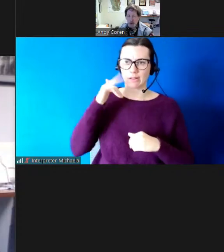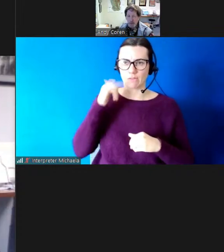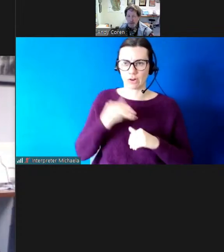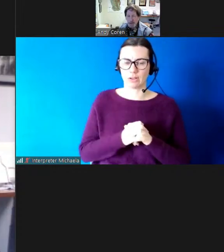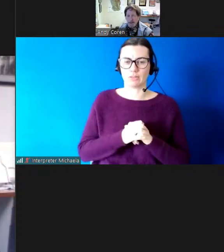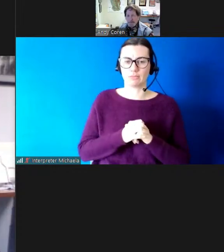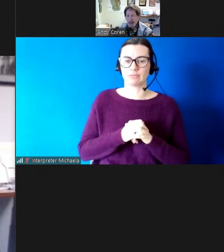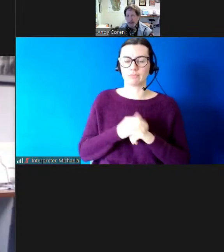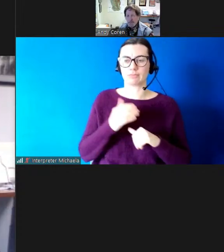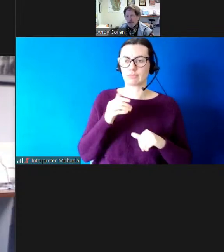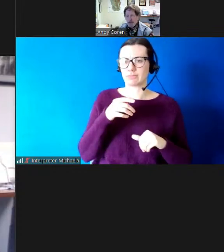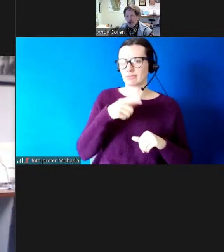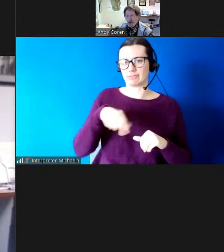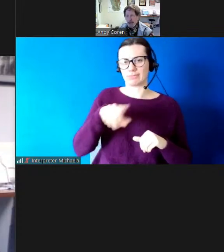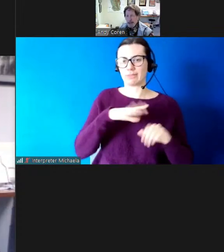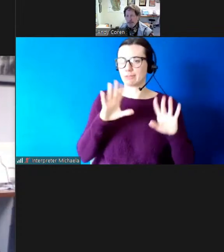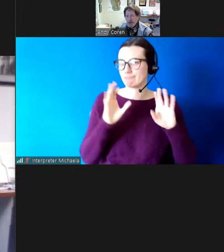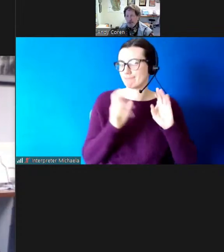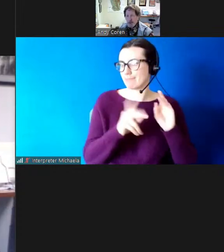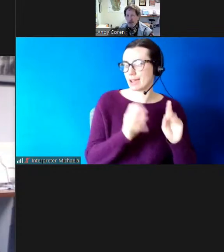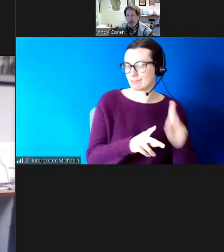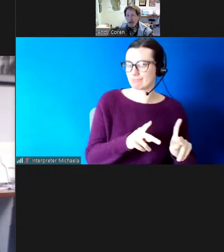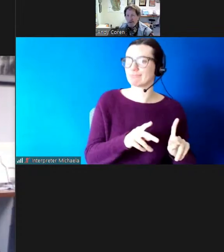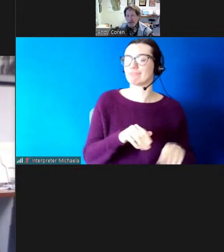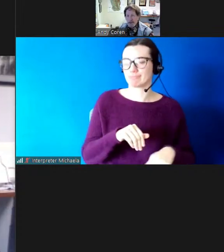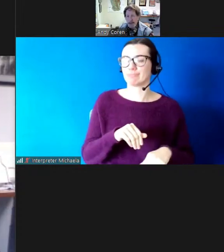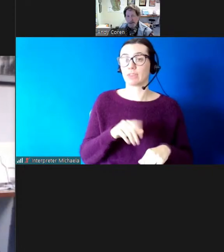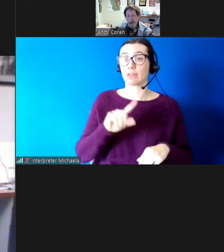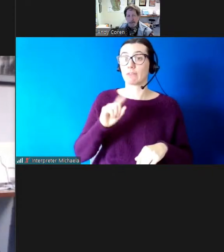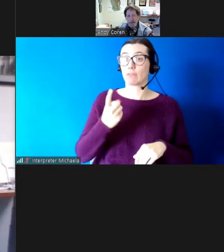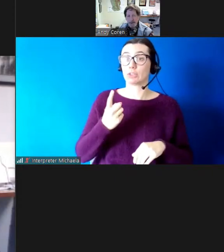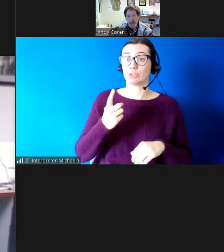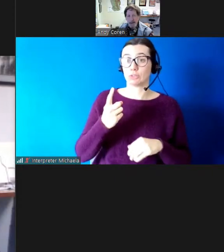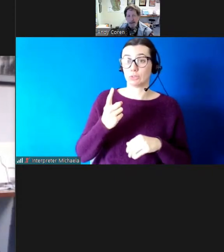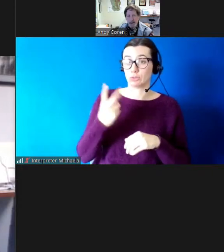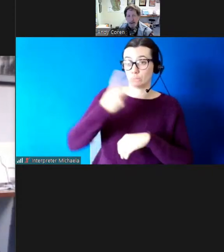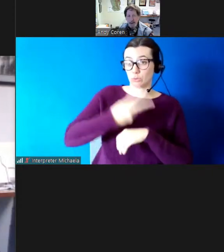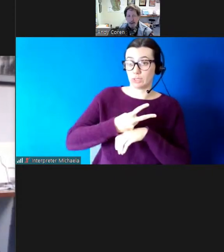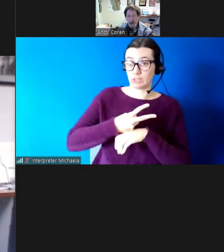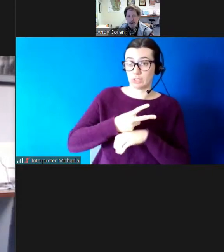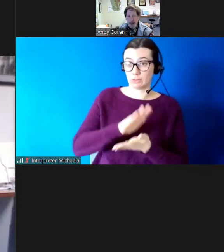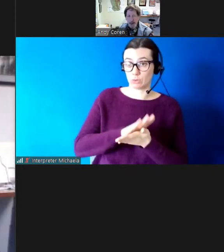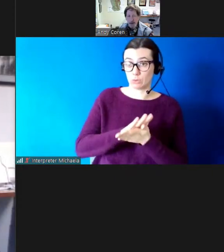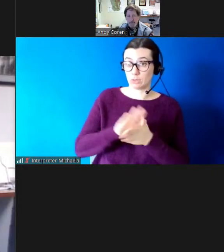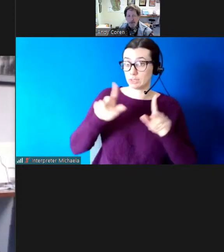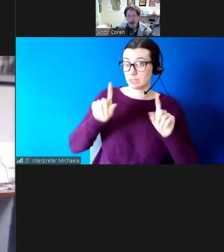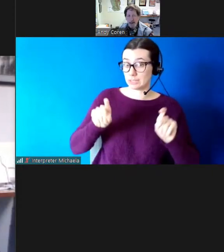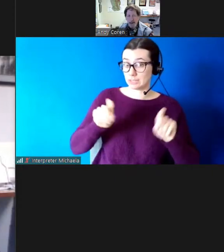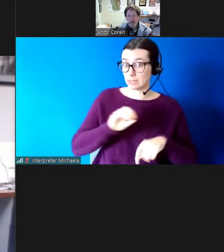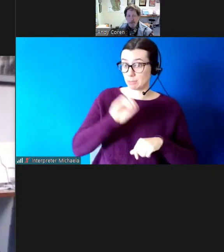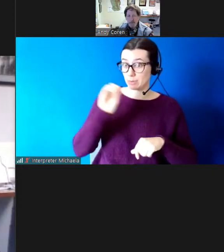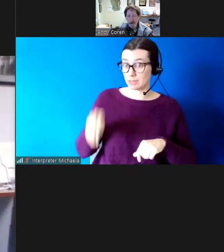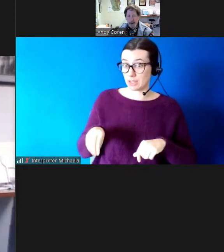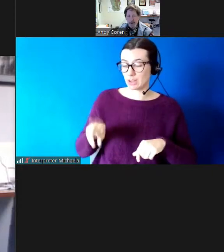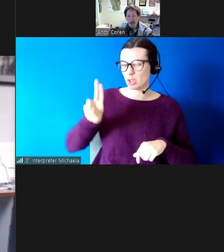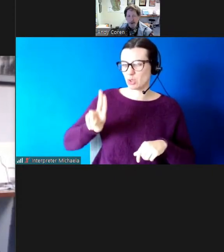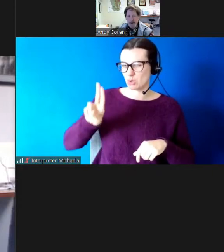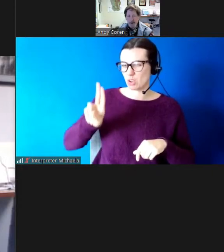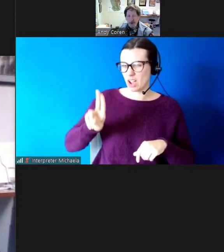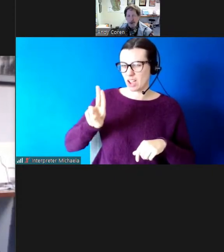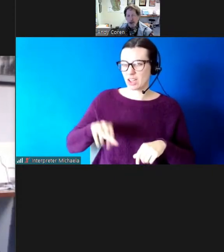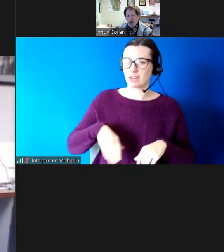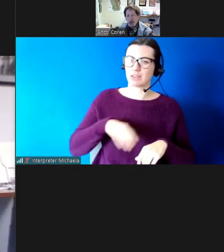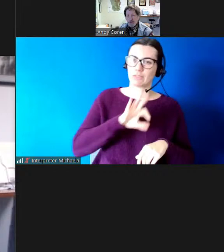schools have opened. In the first 2 days of school, the testing percent in Ukiah Unified and Fort Bragg